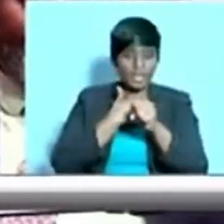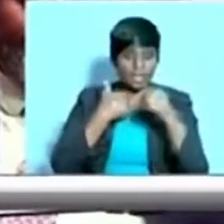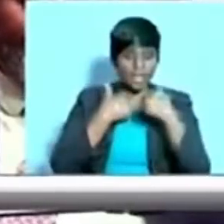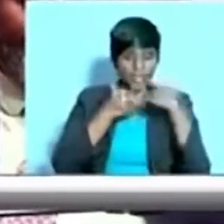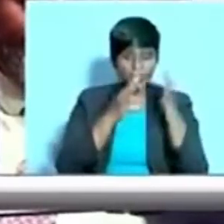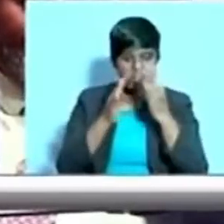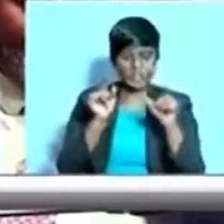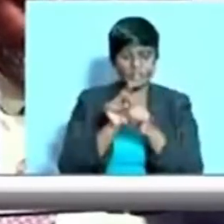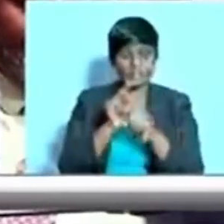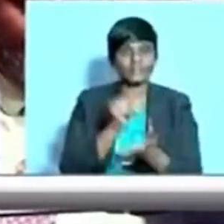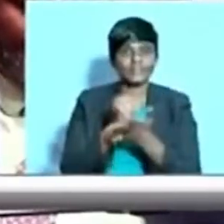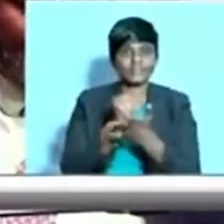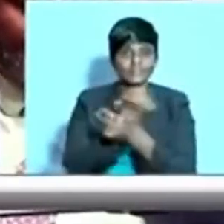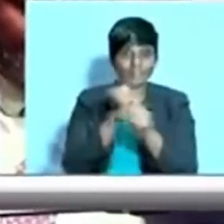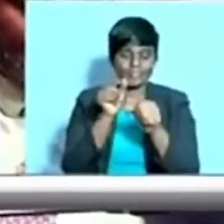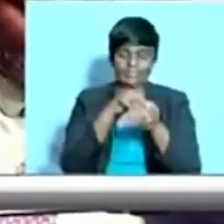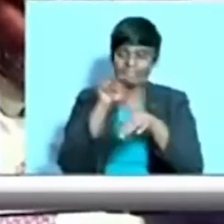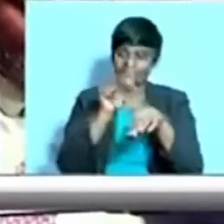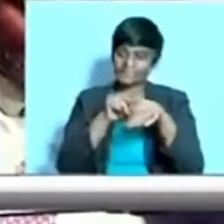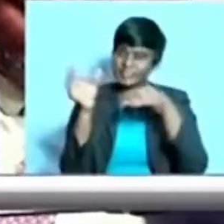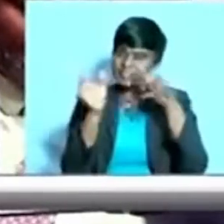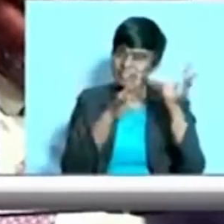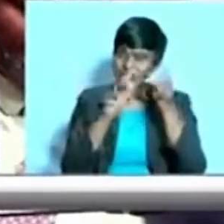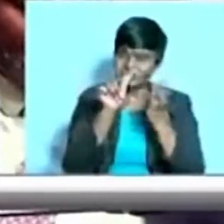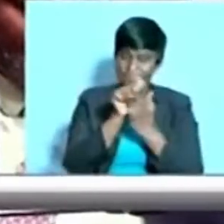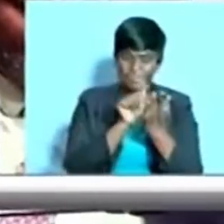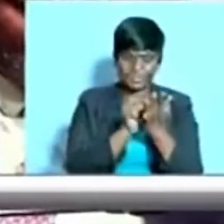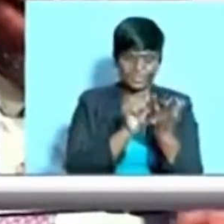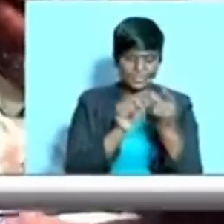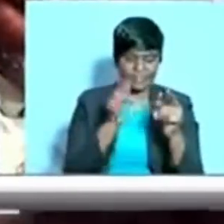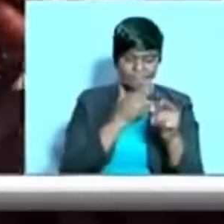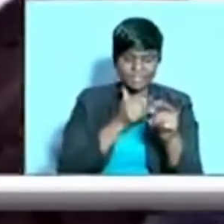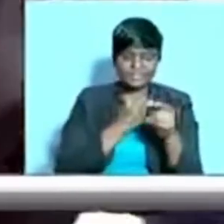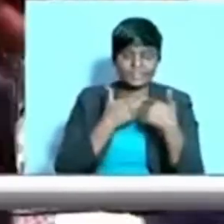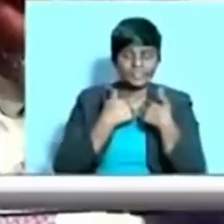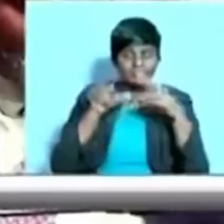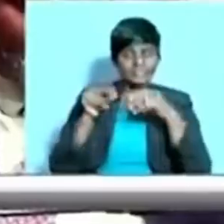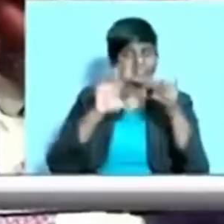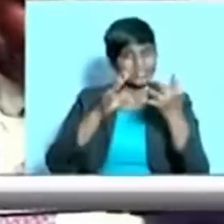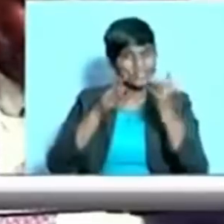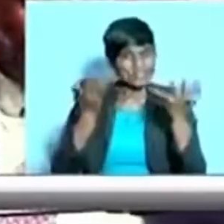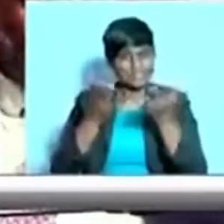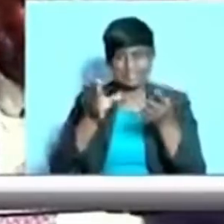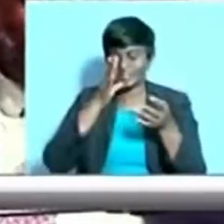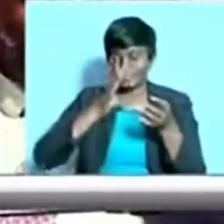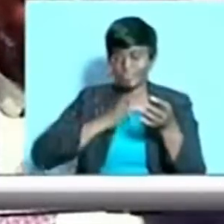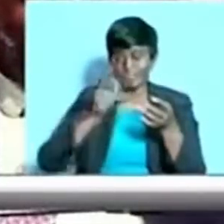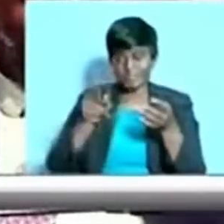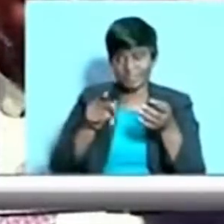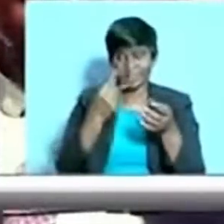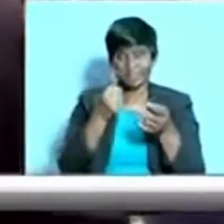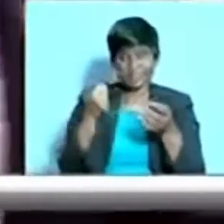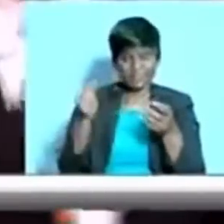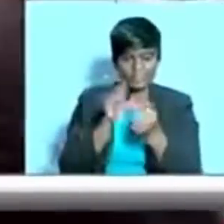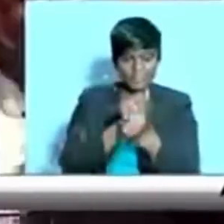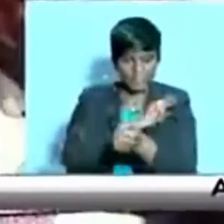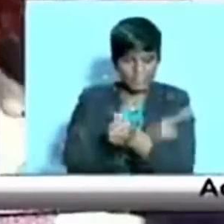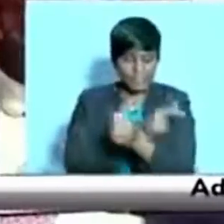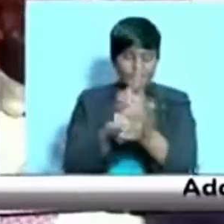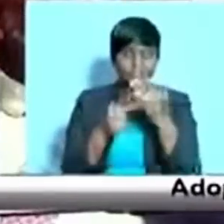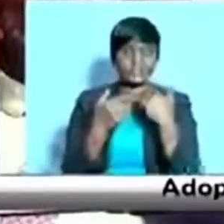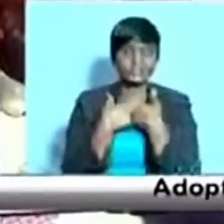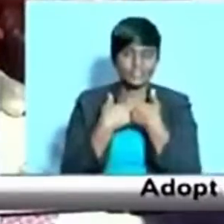to promulgate national climate change legislation. I have no doubt, Madam Speaker, that the tools and resources that I